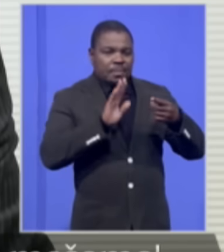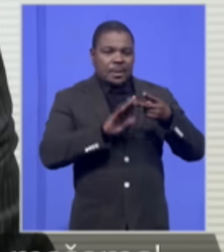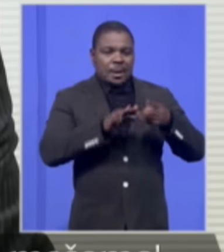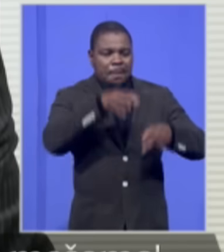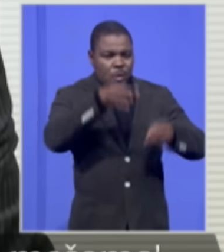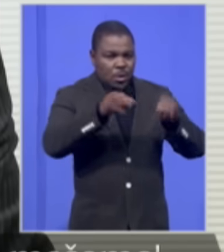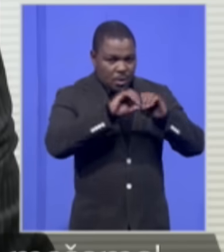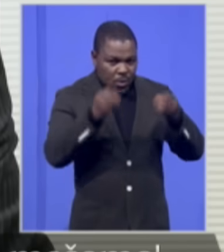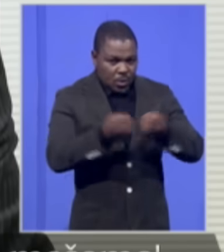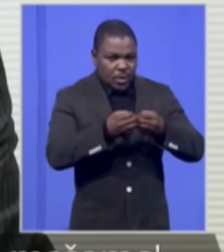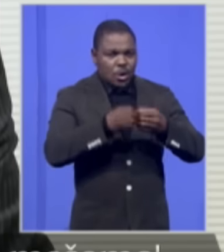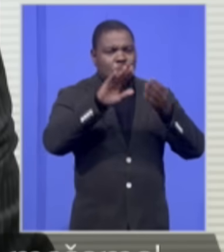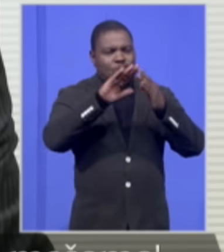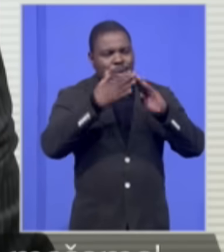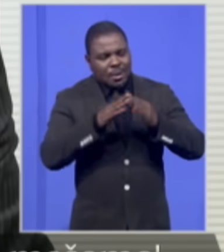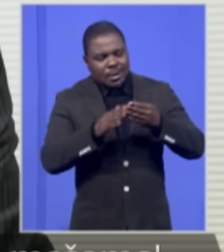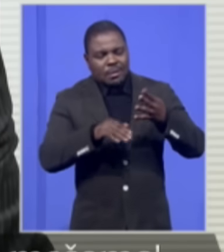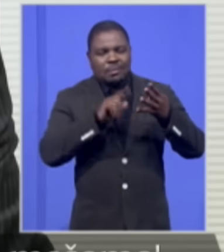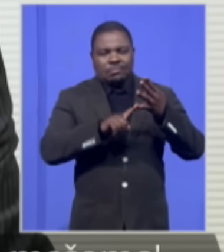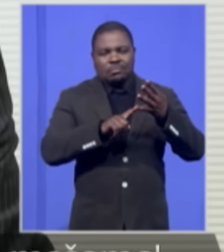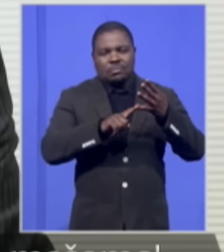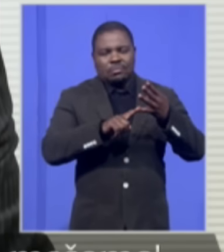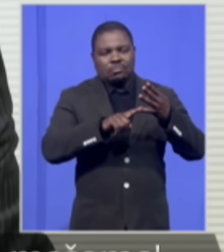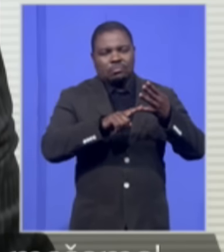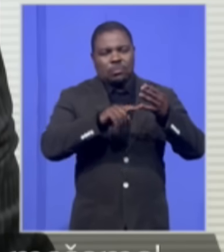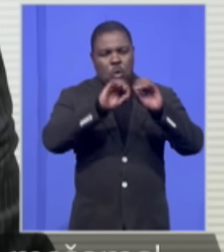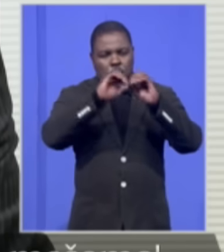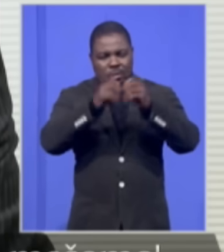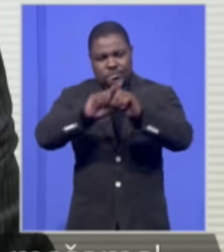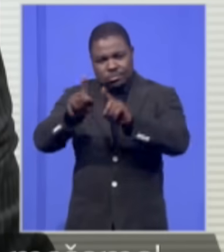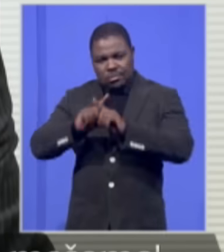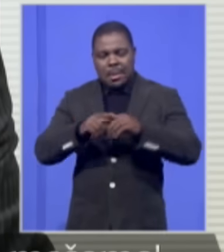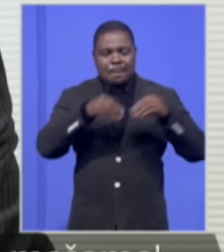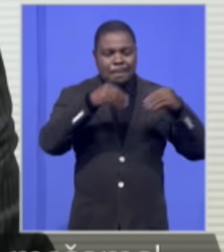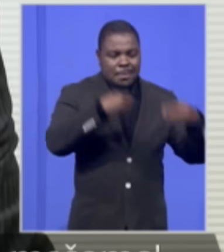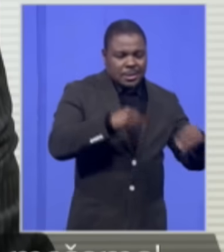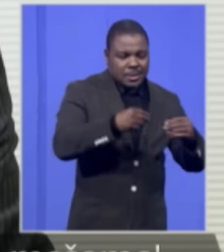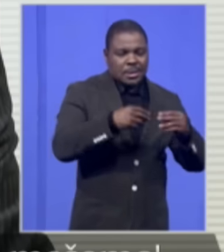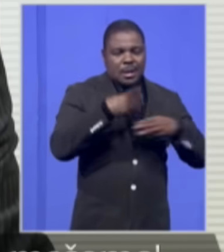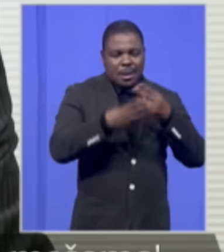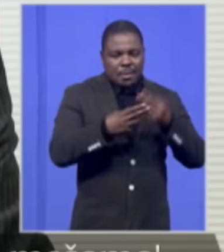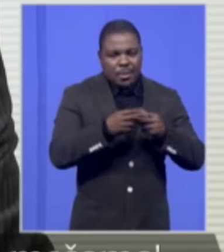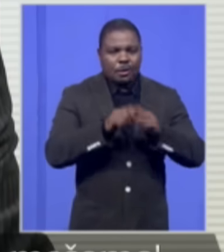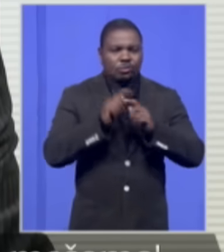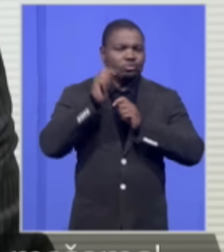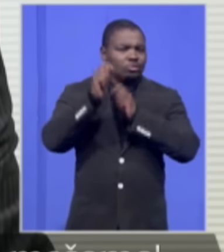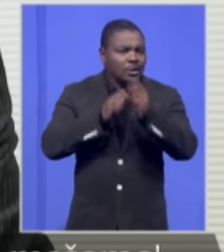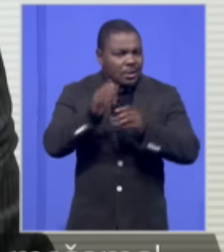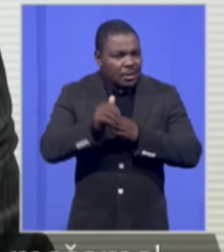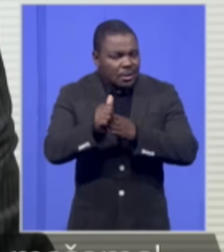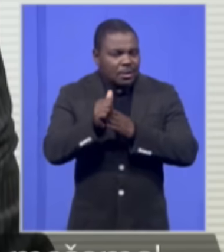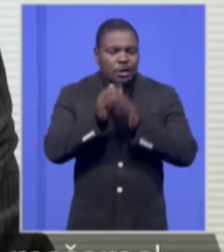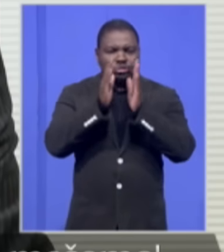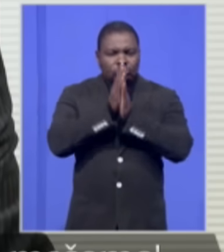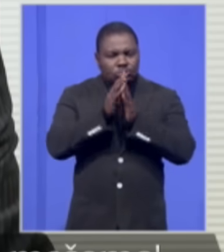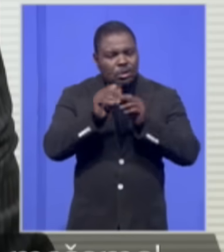political parties, civil society formations, business, labor, traditional leaders, religious